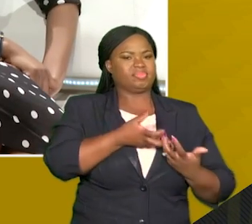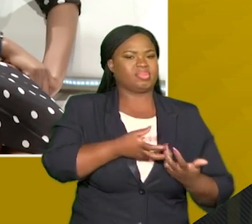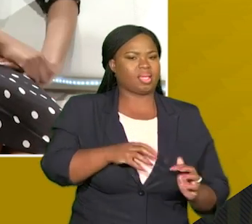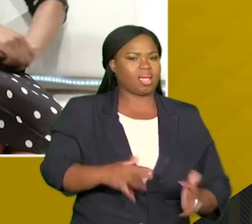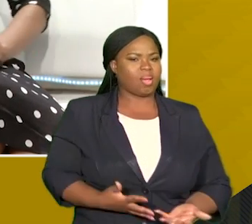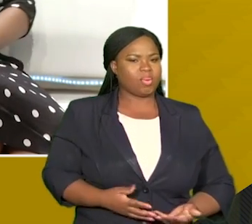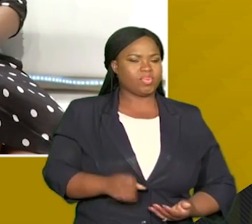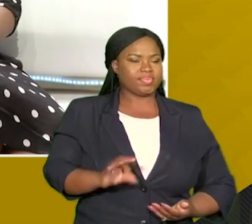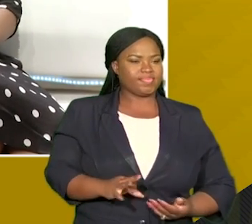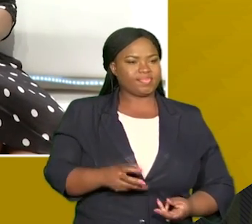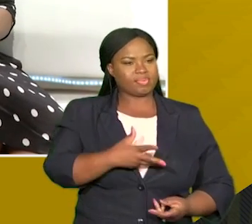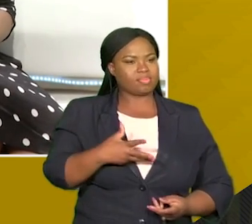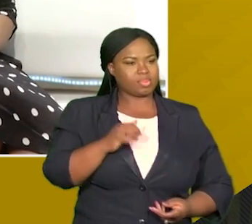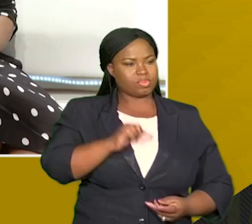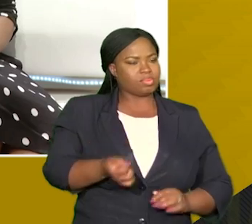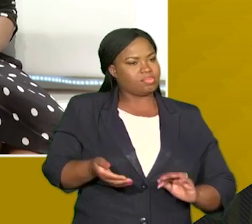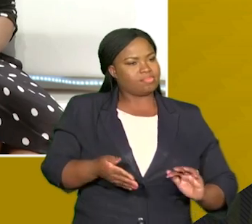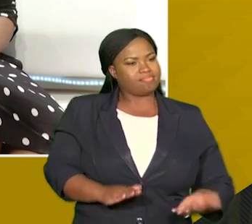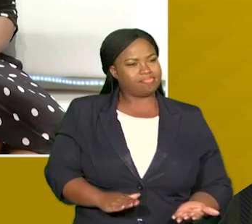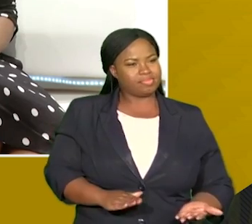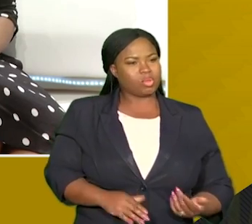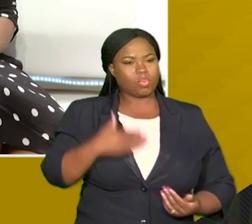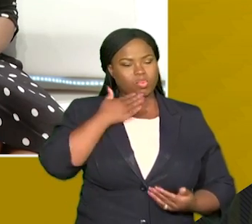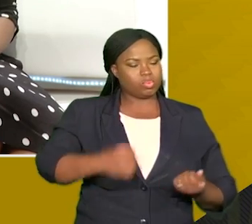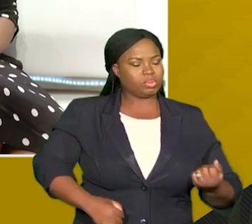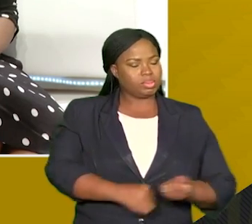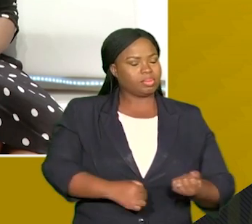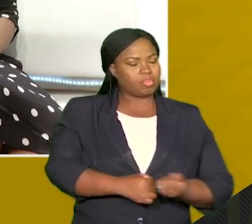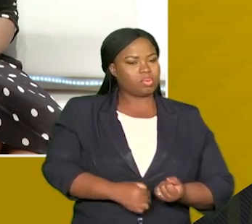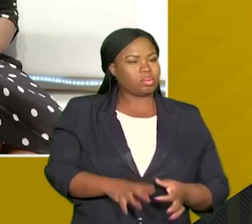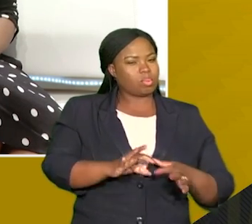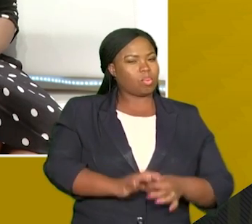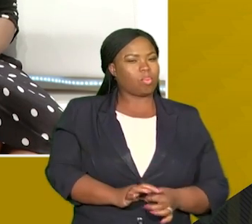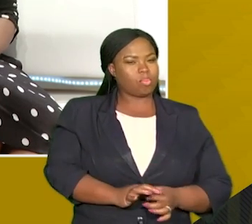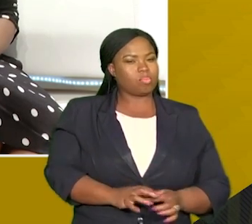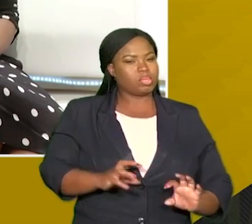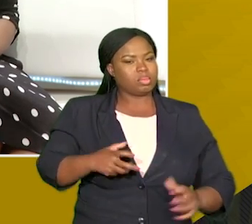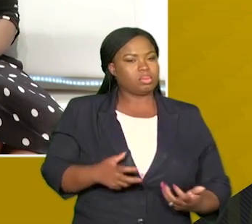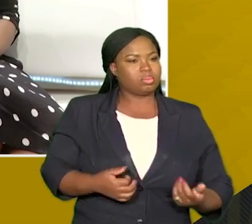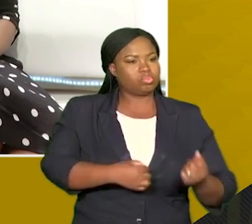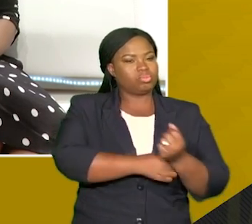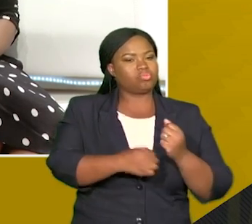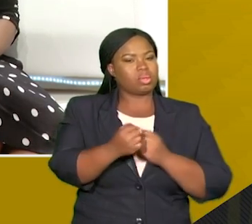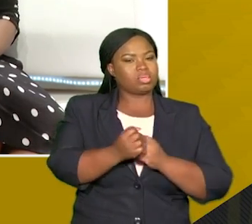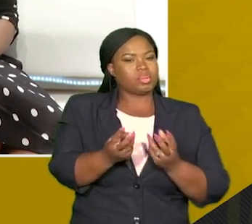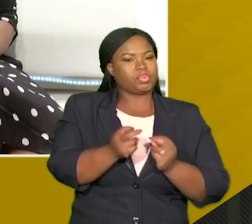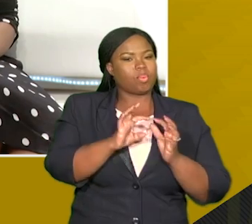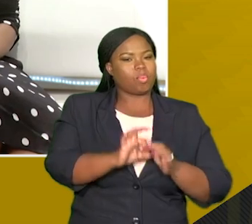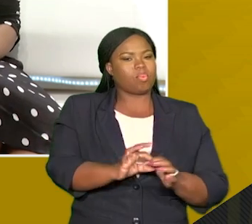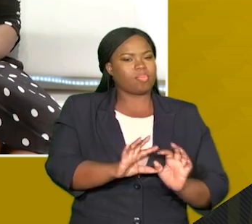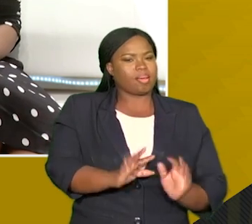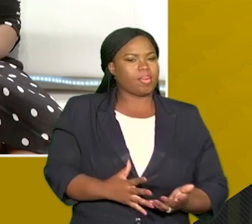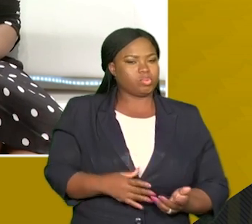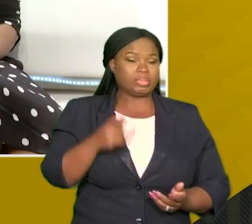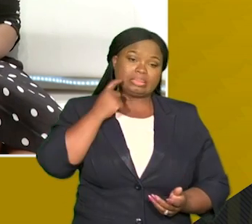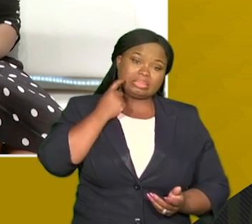a breadwinner is emhlabeni and the situation at home, how do you then start to structure the new structures as a car? How easy